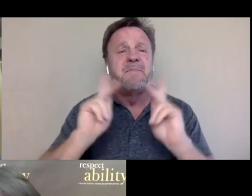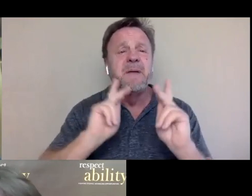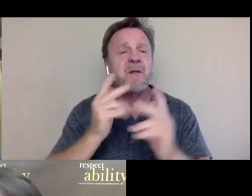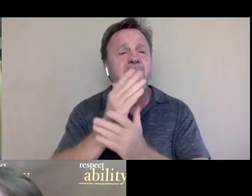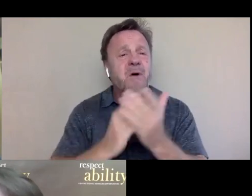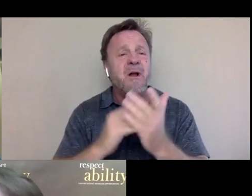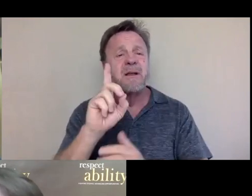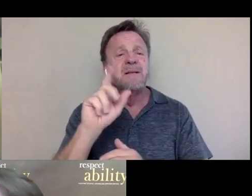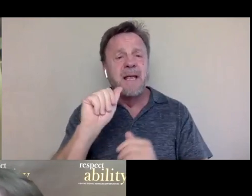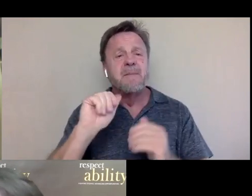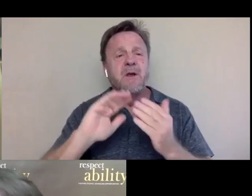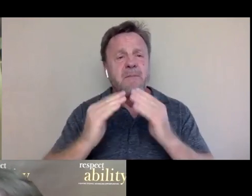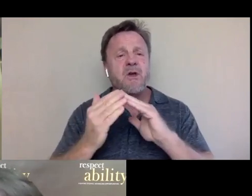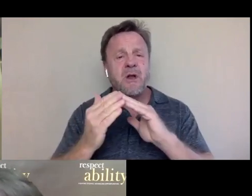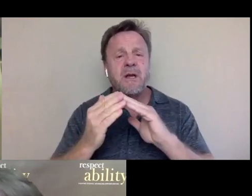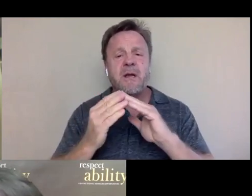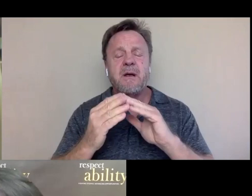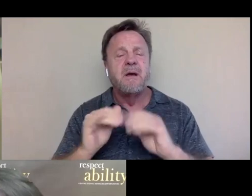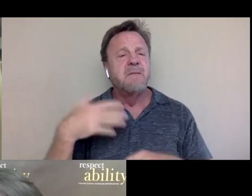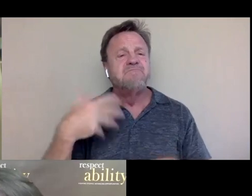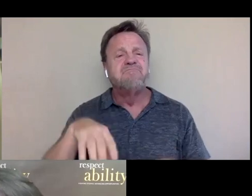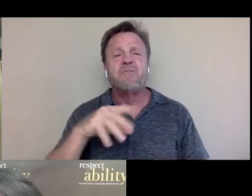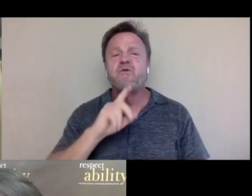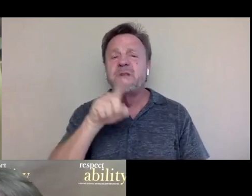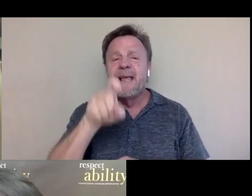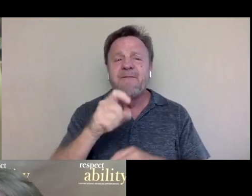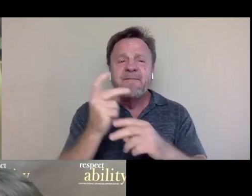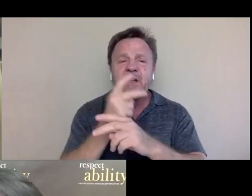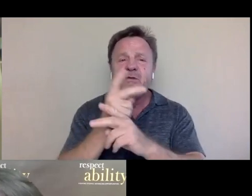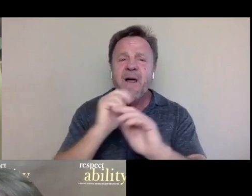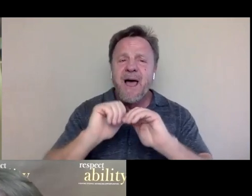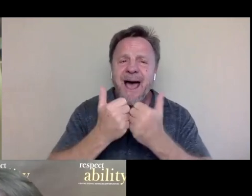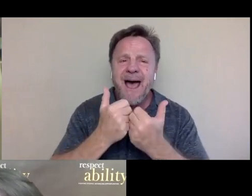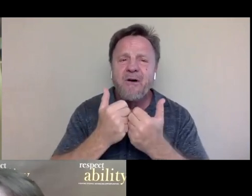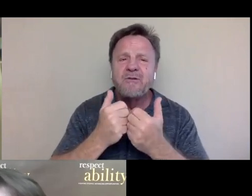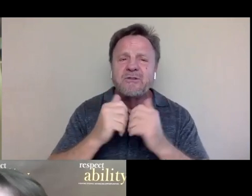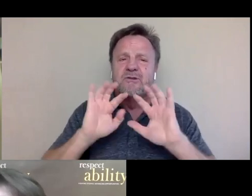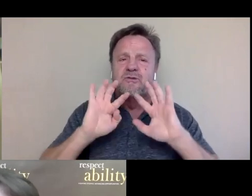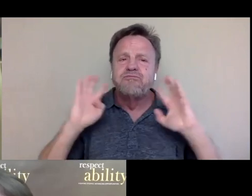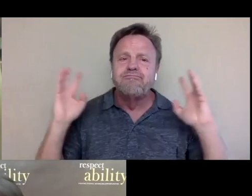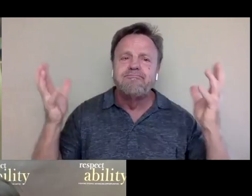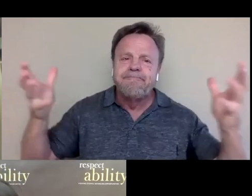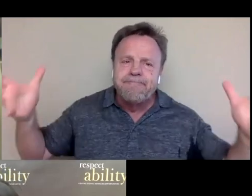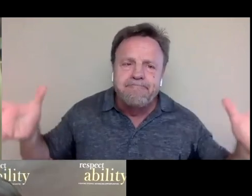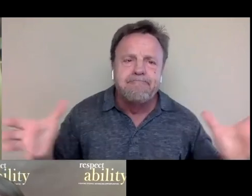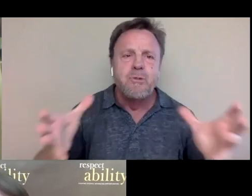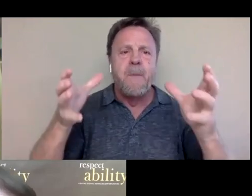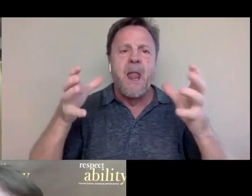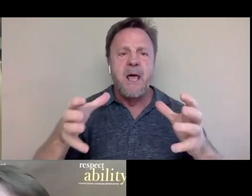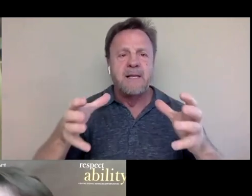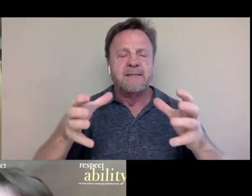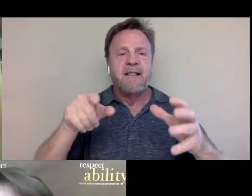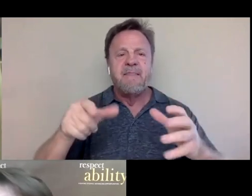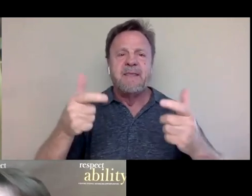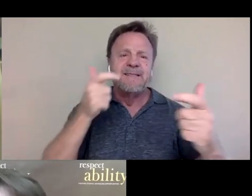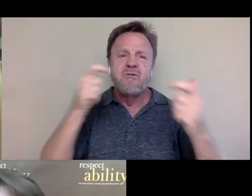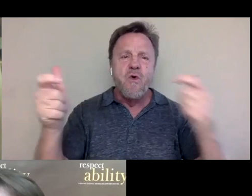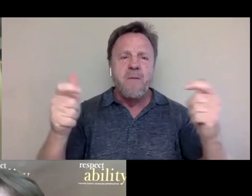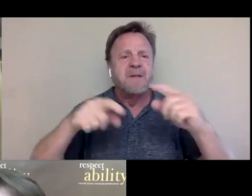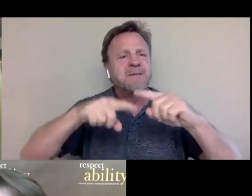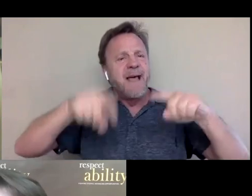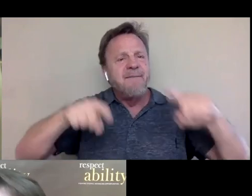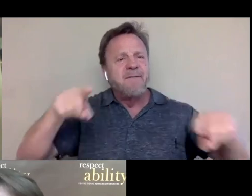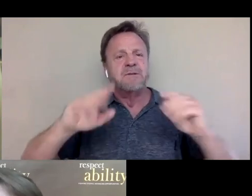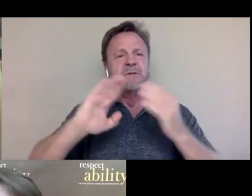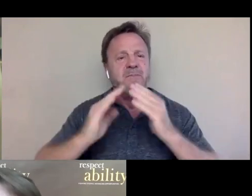community. We've really got to figure out how to mobilize that this enormous, very diverse